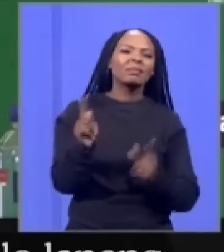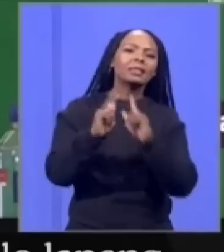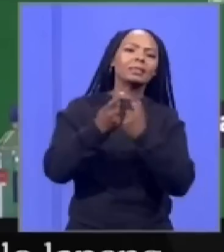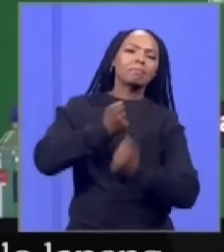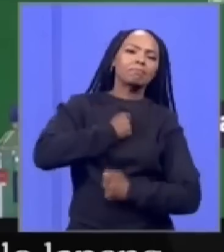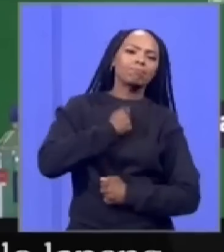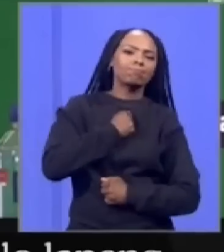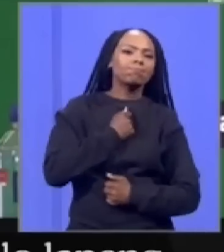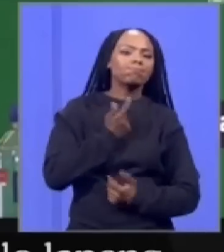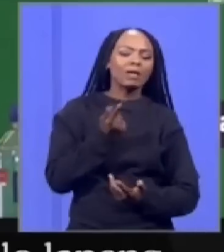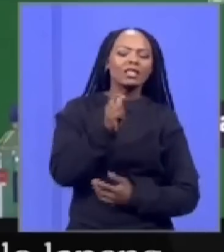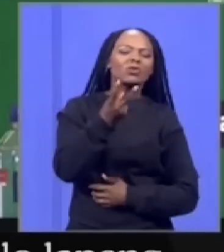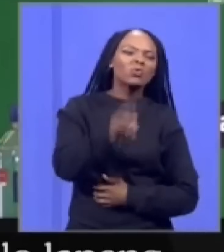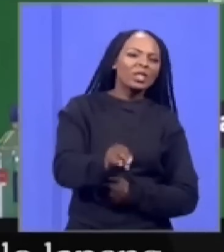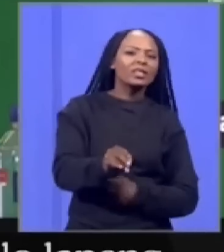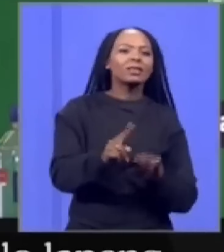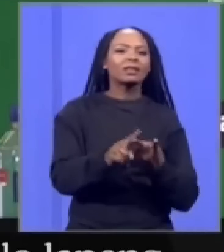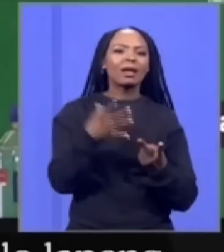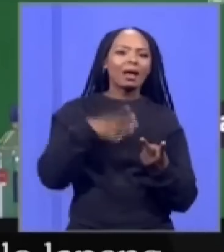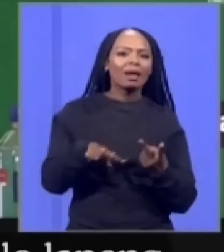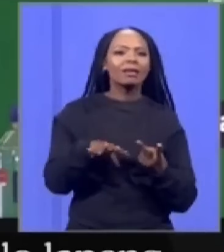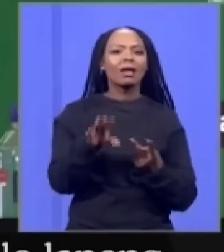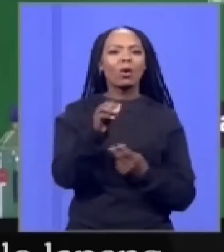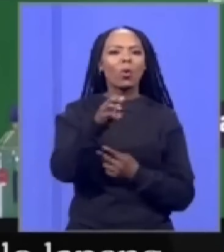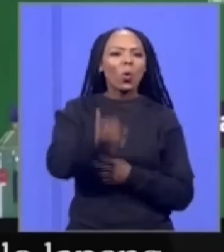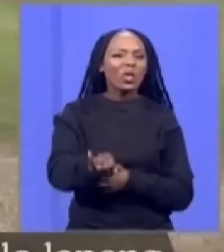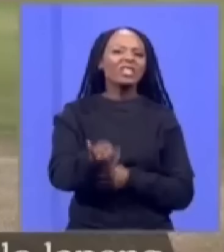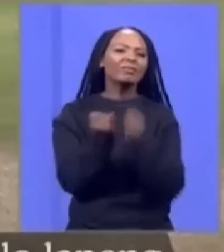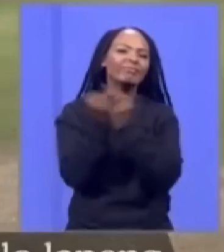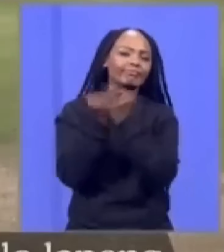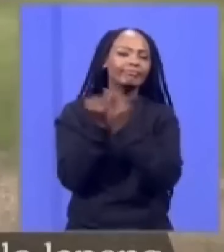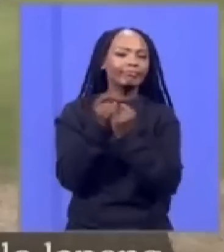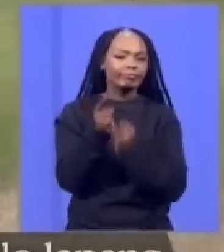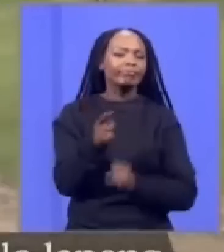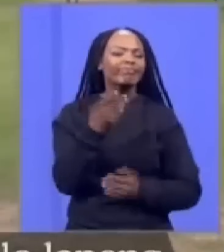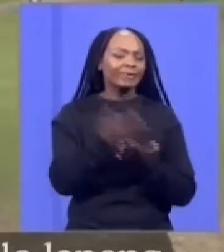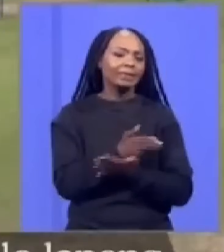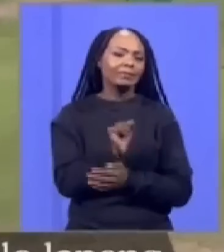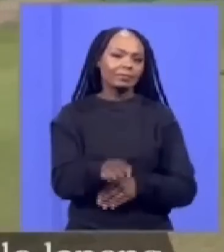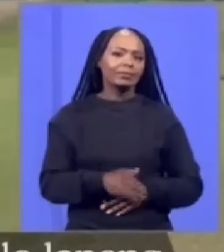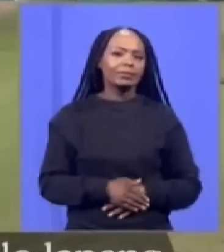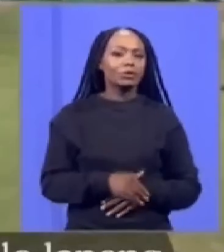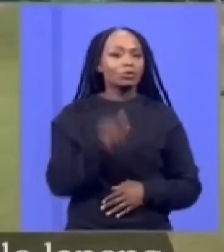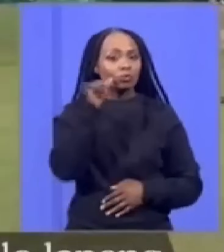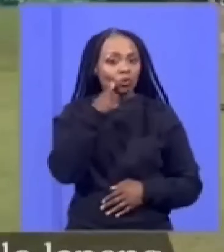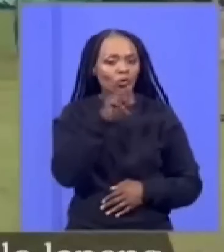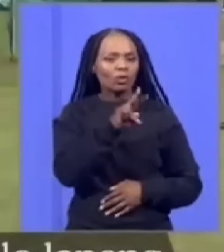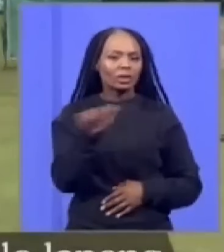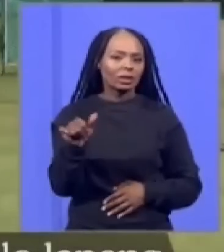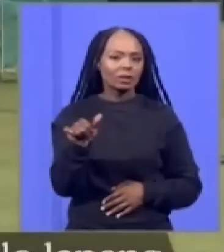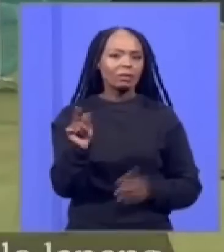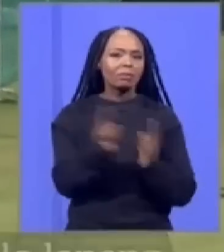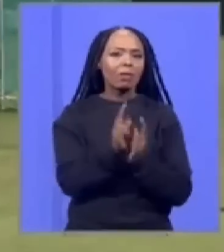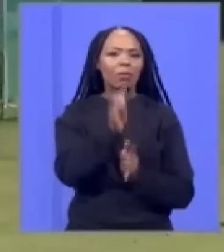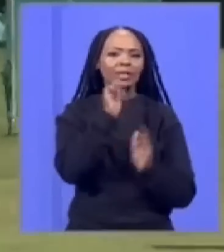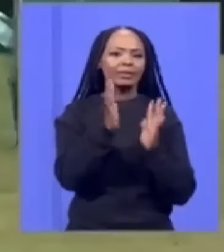watching the guys in the T20 as well as the ODI side. Papadi ya hosane ka Boxing Day e qala ka hora le 10